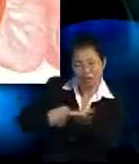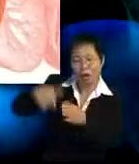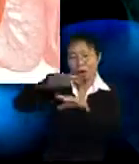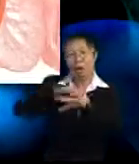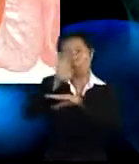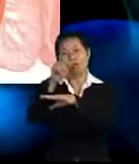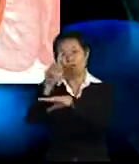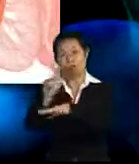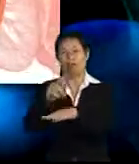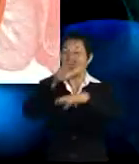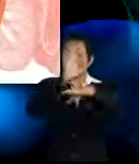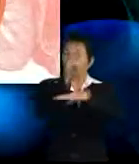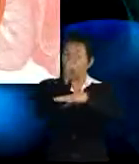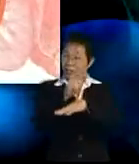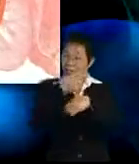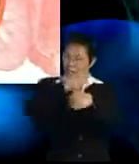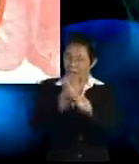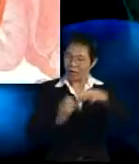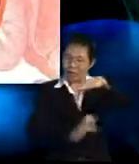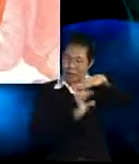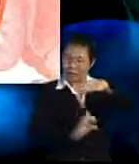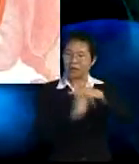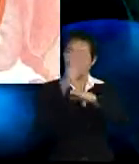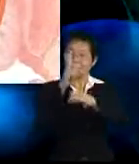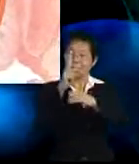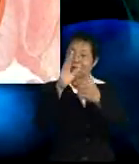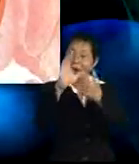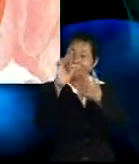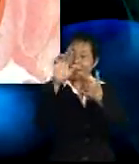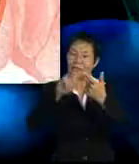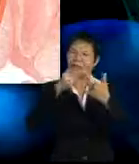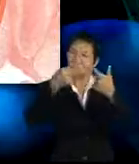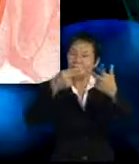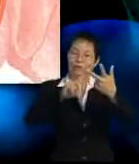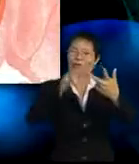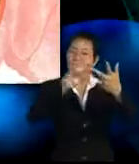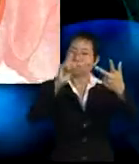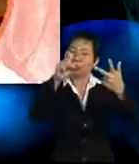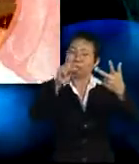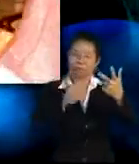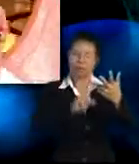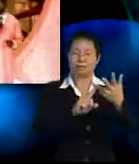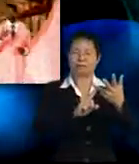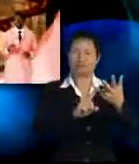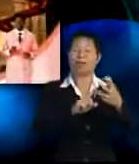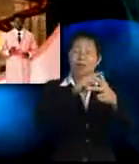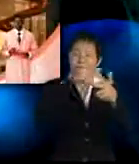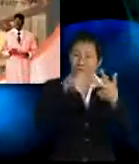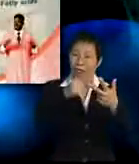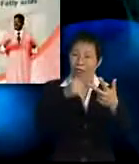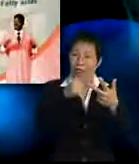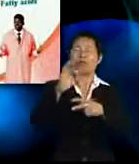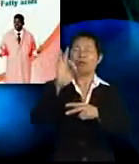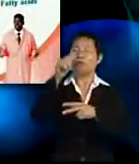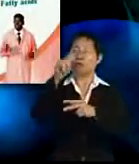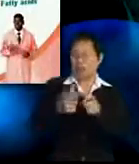fats. Fats are made up of elements like carbon, hydrogen, and oxygen. Fat molecules